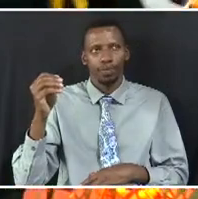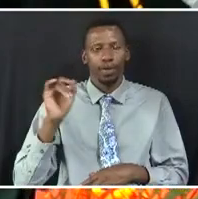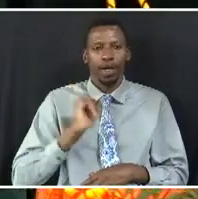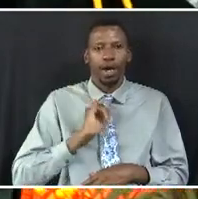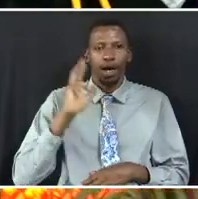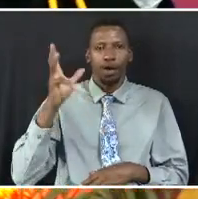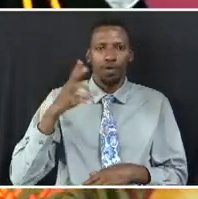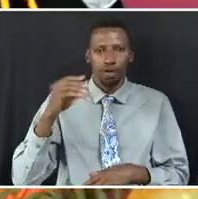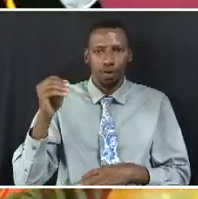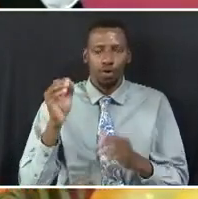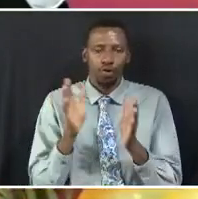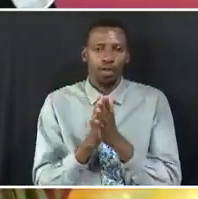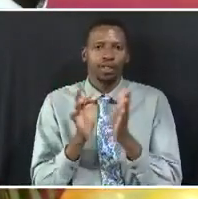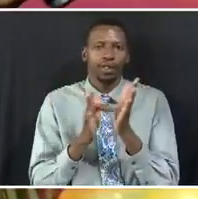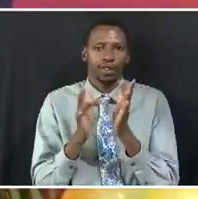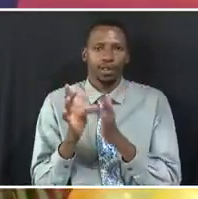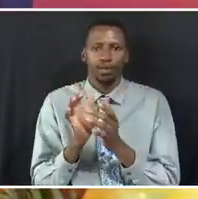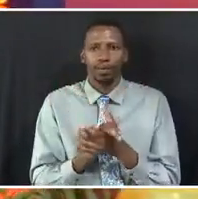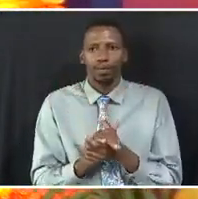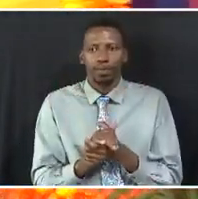I will go.